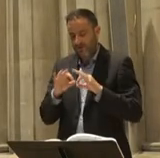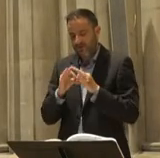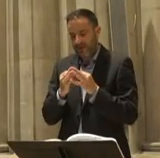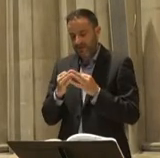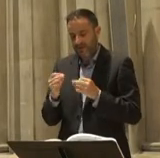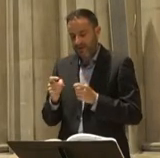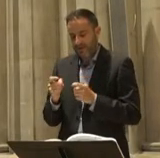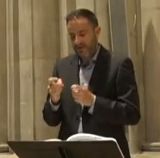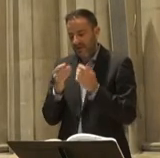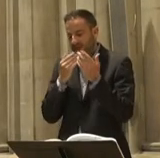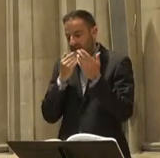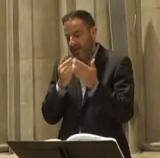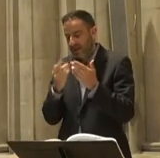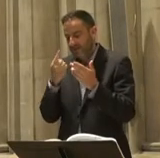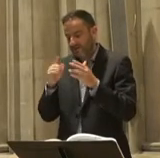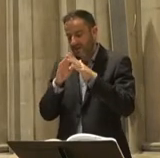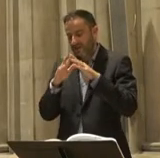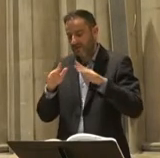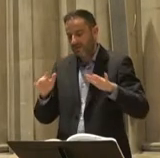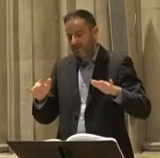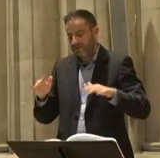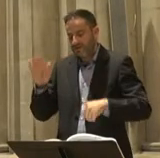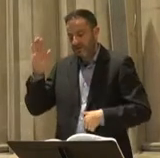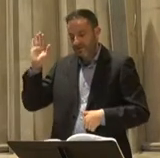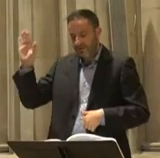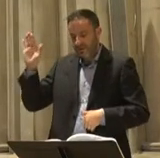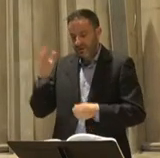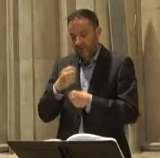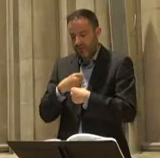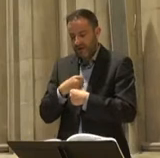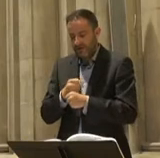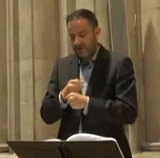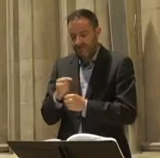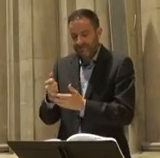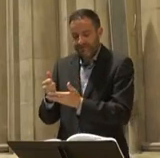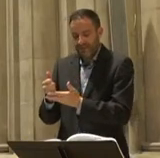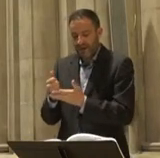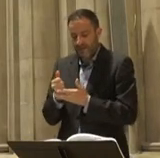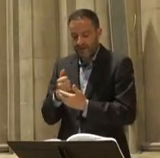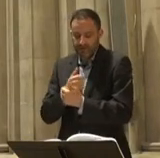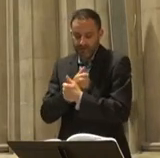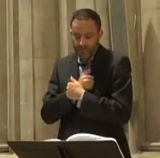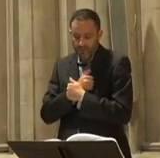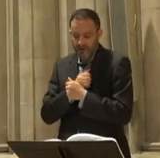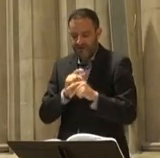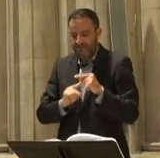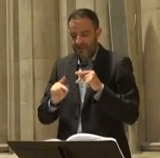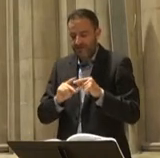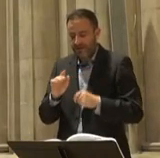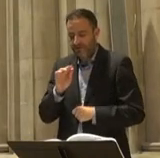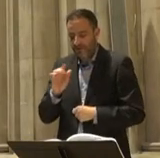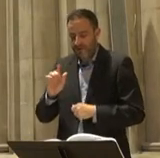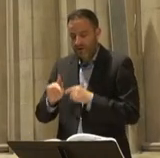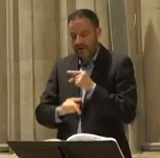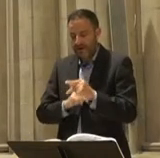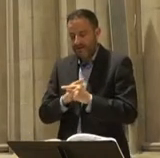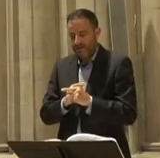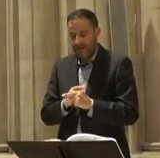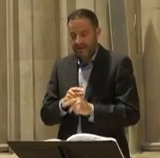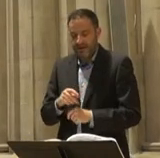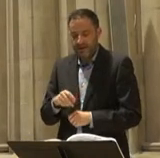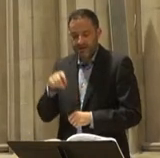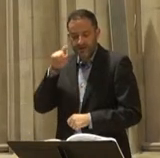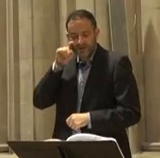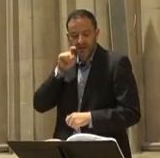family, giving thanks for the diversity of your creation. Help us to embrace people of all